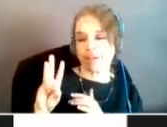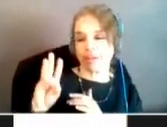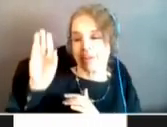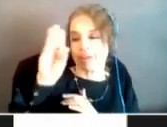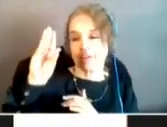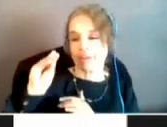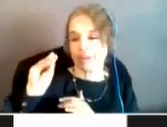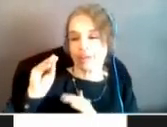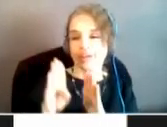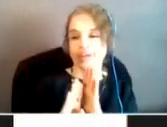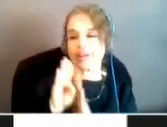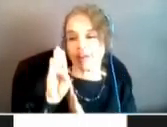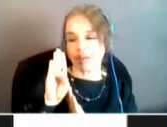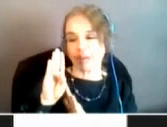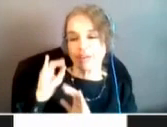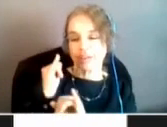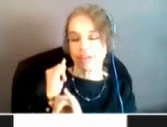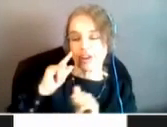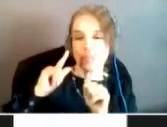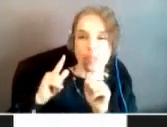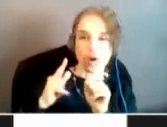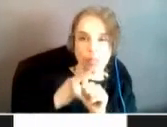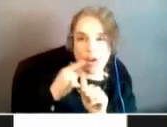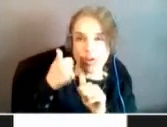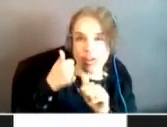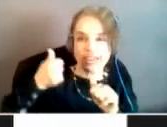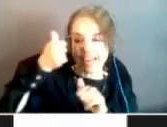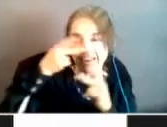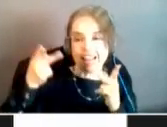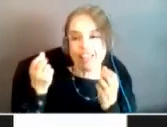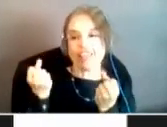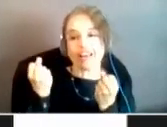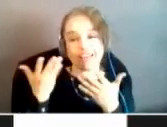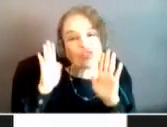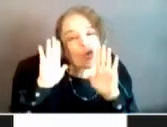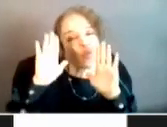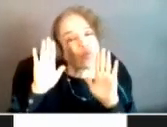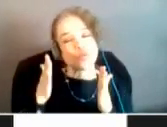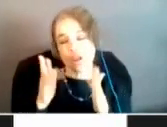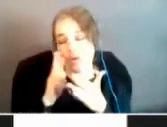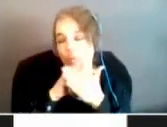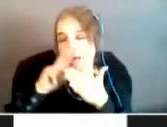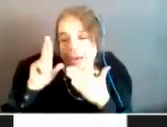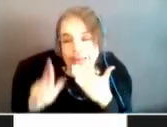56% increase in linkage to primary care physicians. So lots of great outcomes